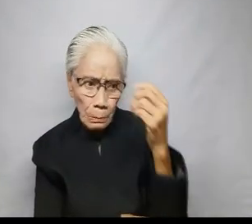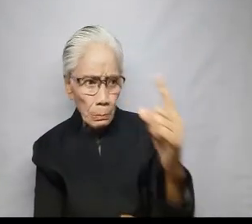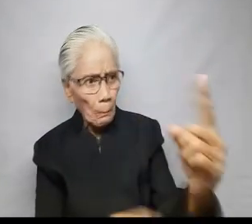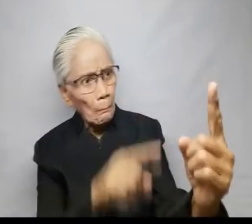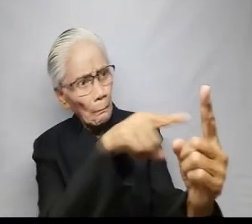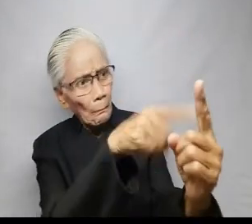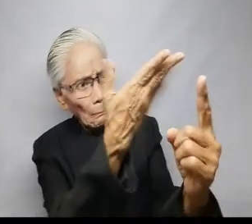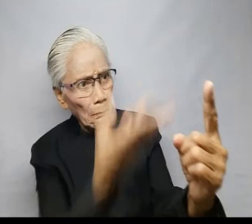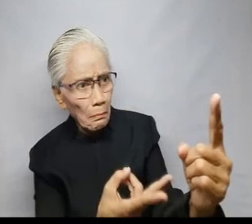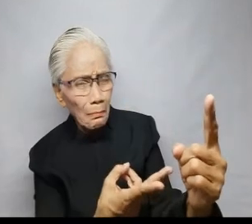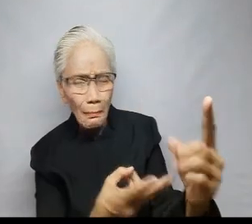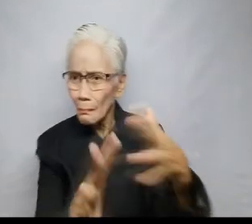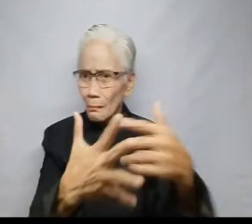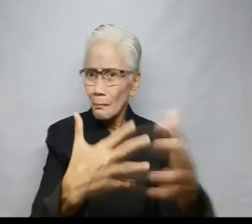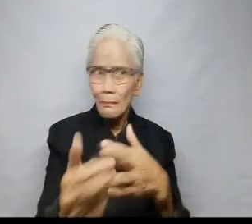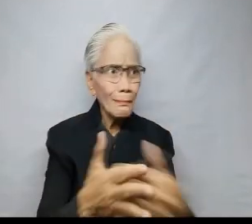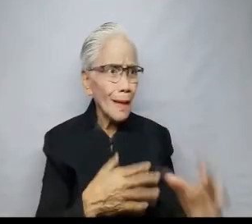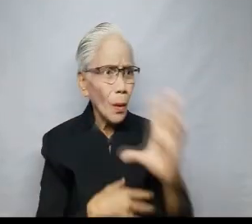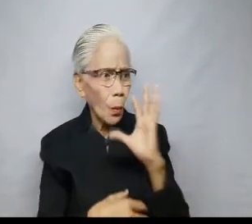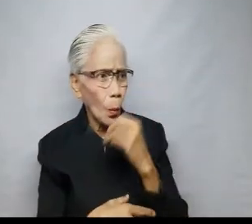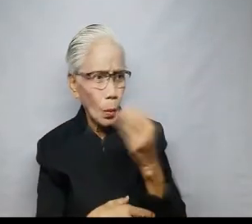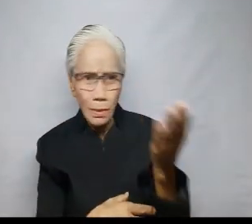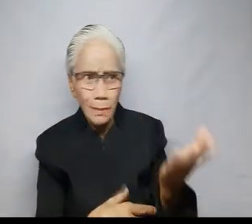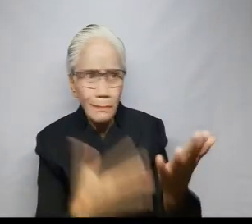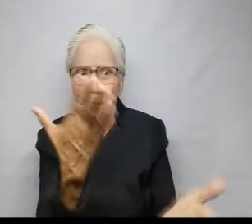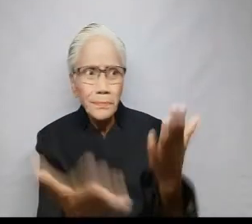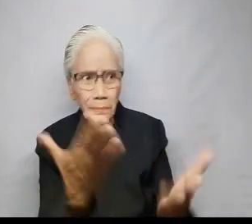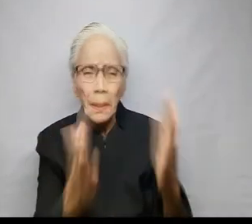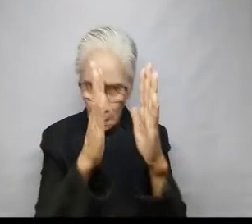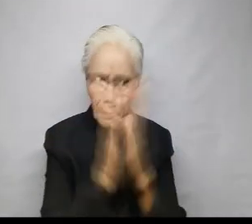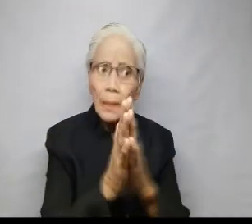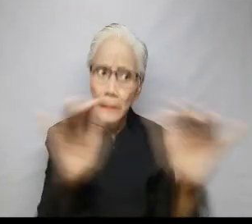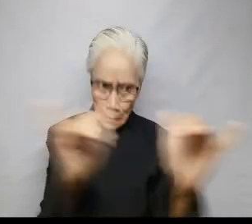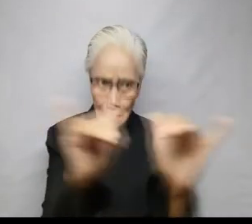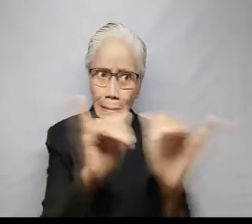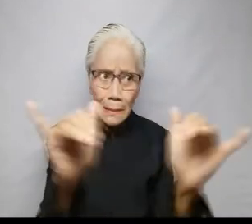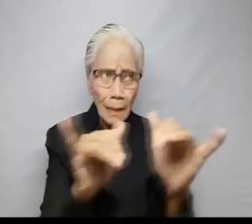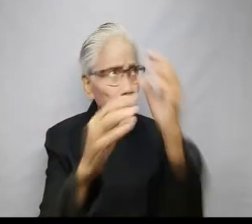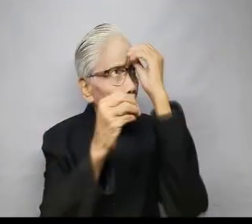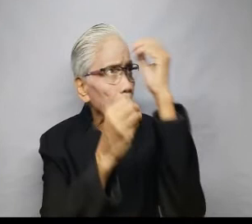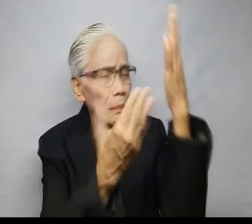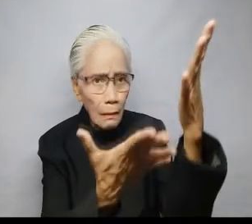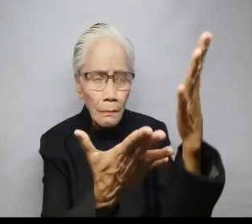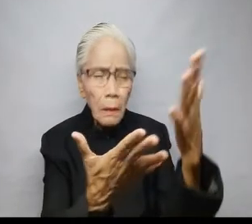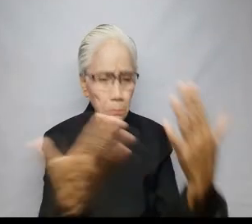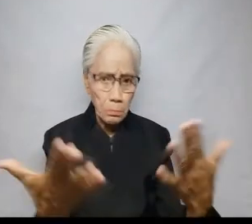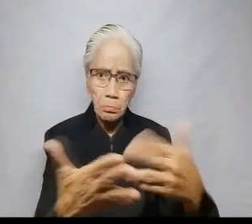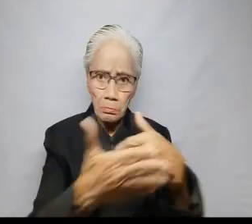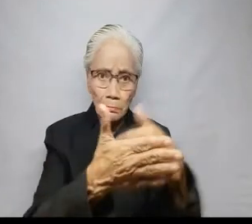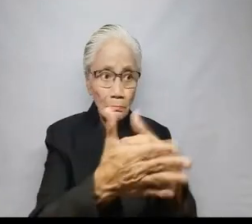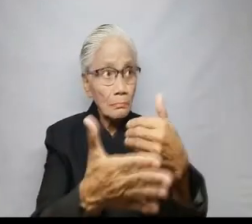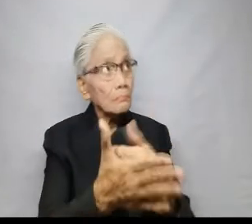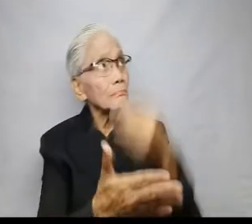But, come to think of it, this person, no matter who he or she is, probably prays the Lord's